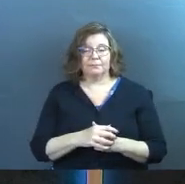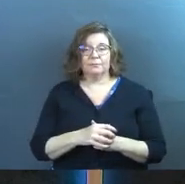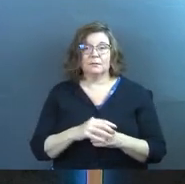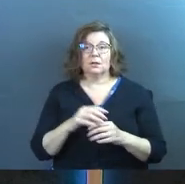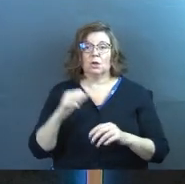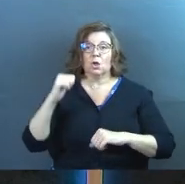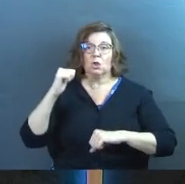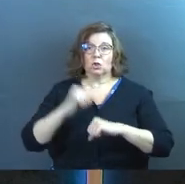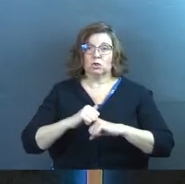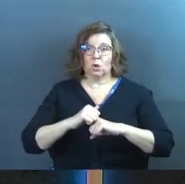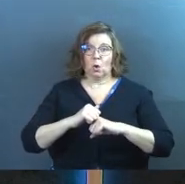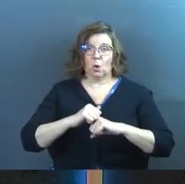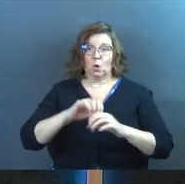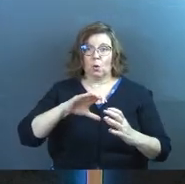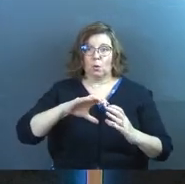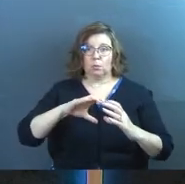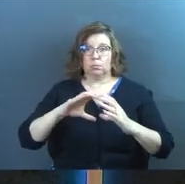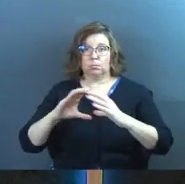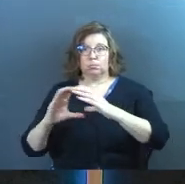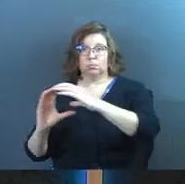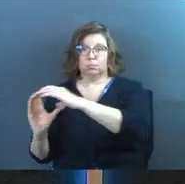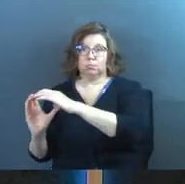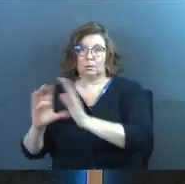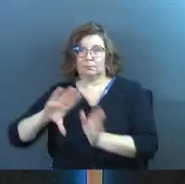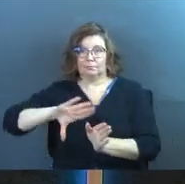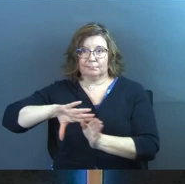The stone was rolled away.